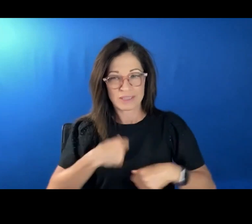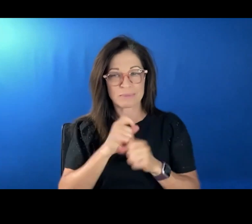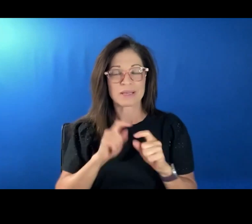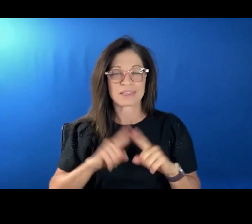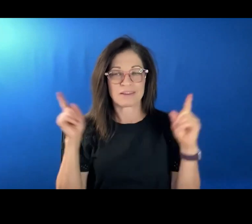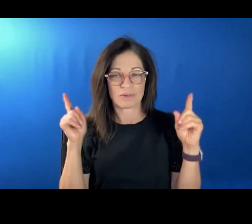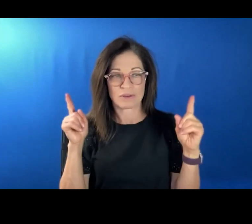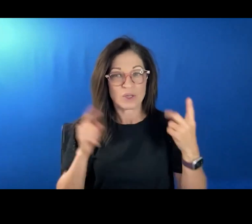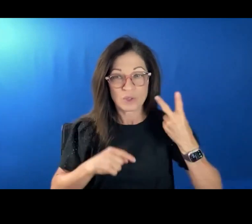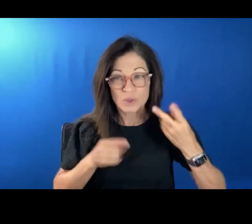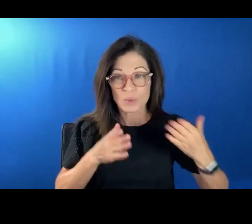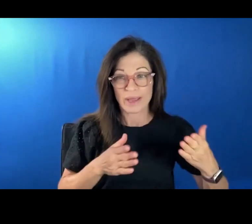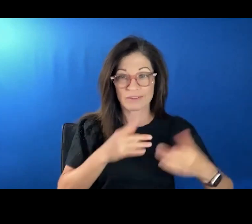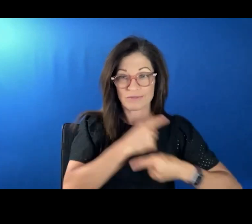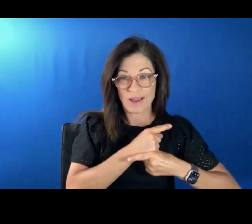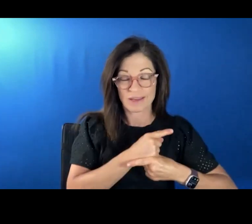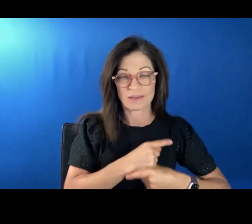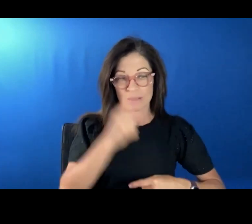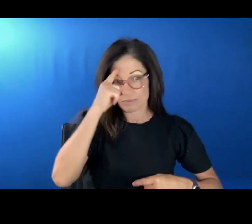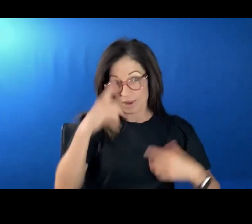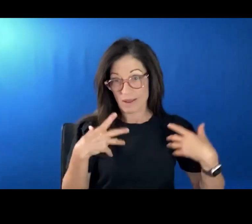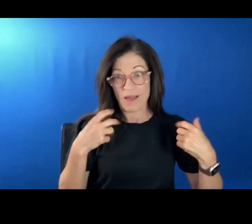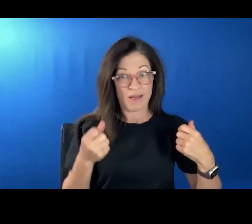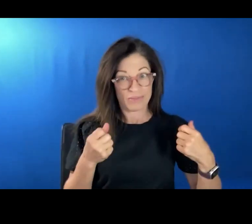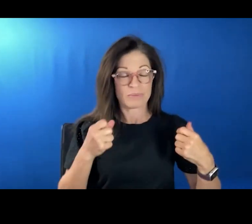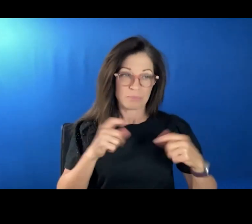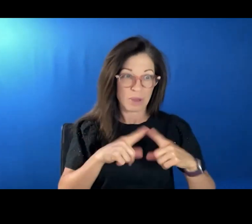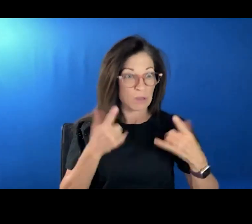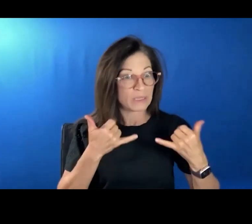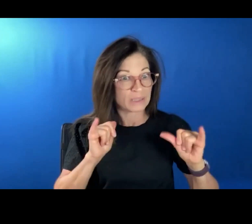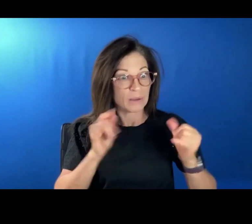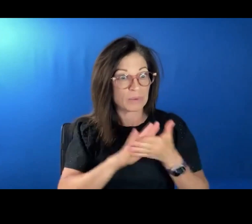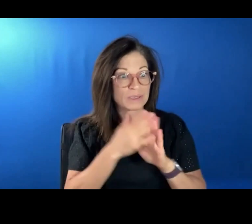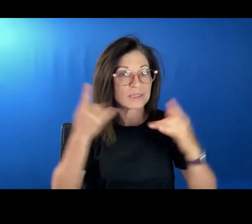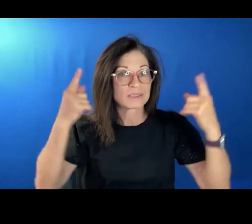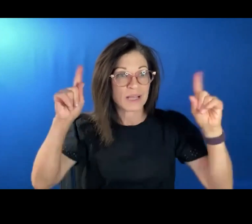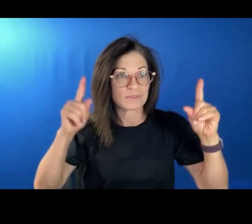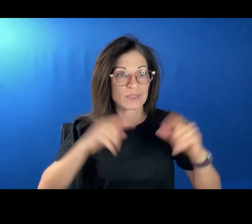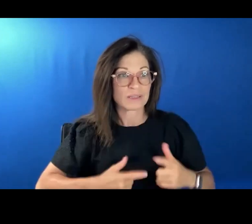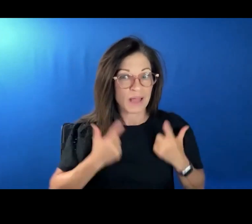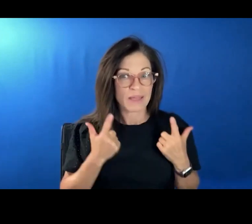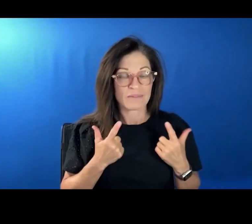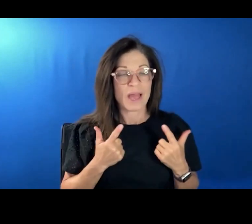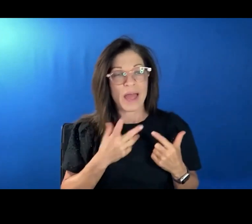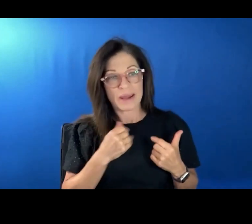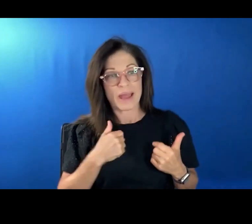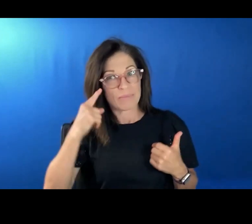counts, right? Mental health, and that you can be successful in life and have mental health issues and get help, and also